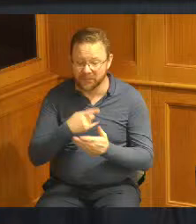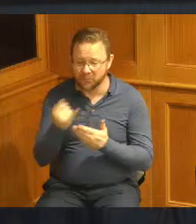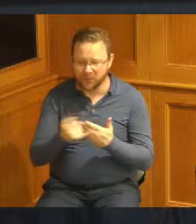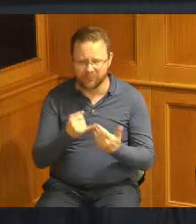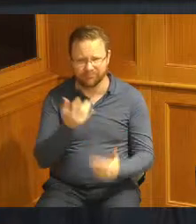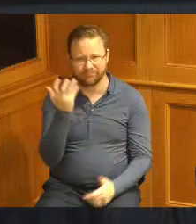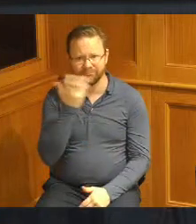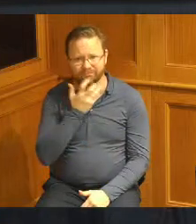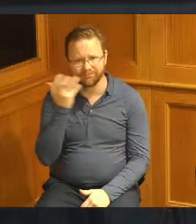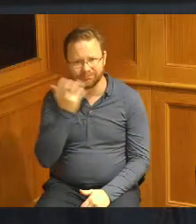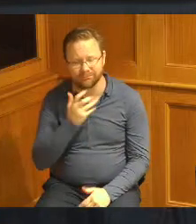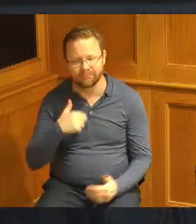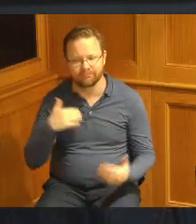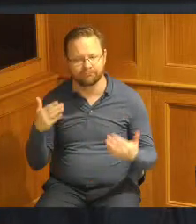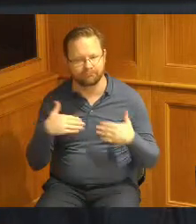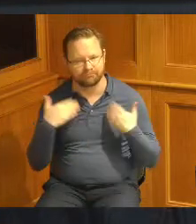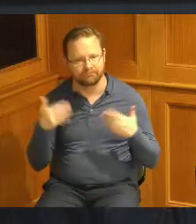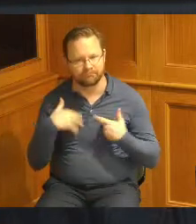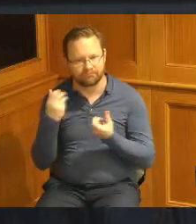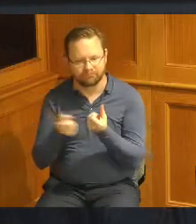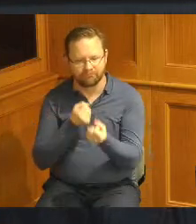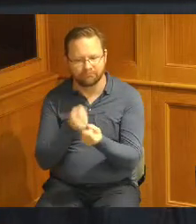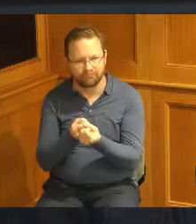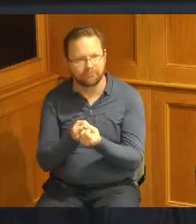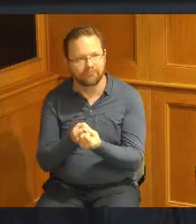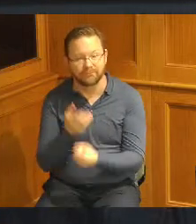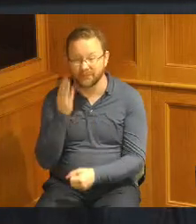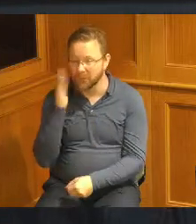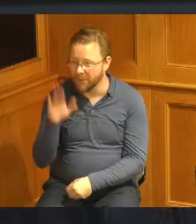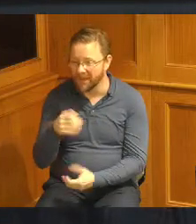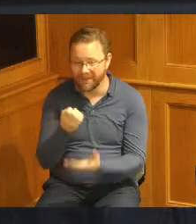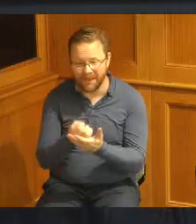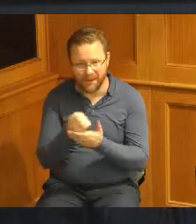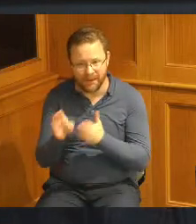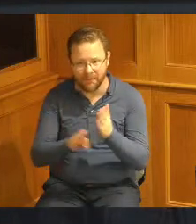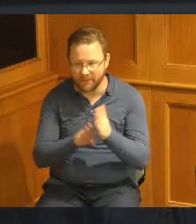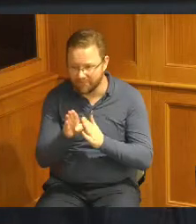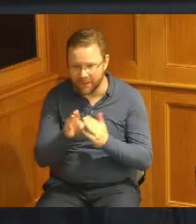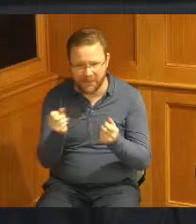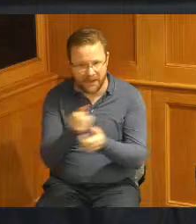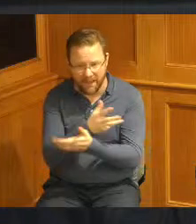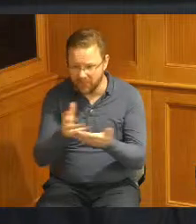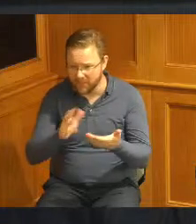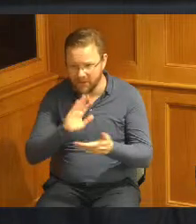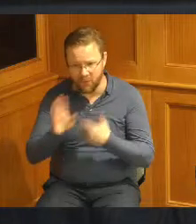and glad that in this case, all the economic development levers that we